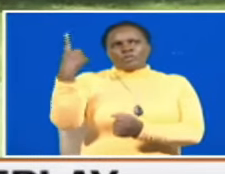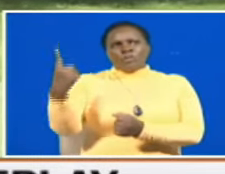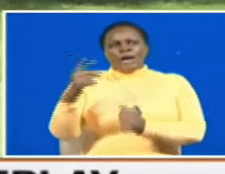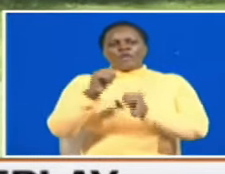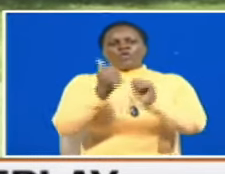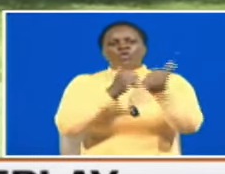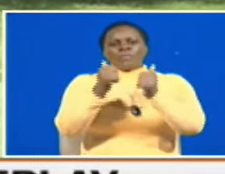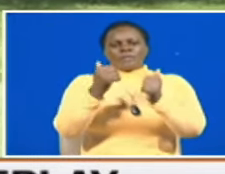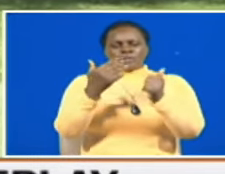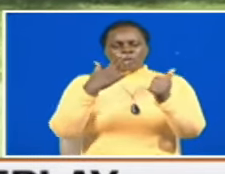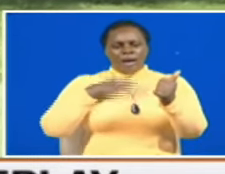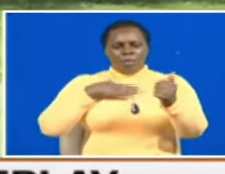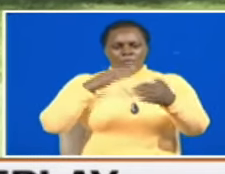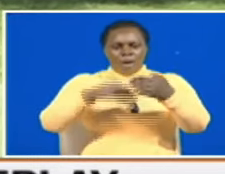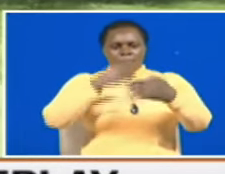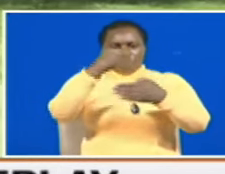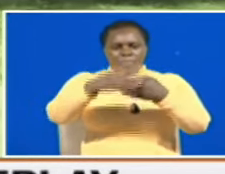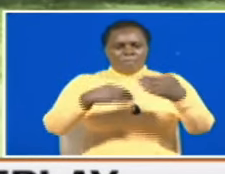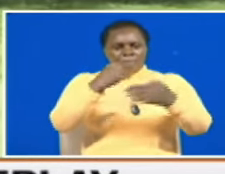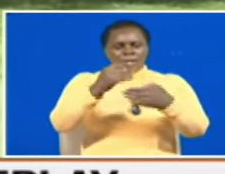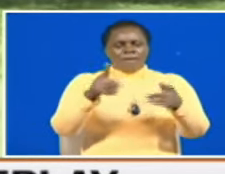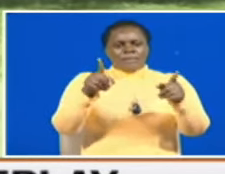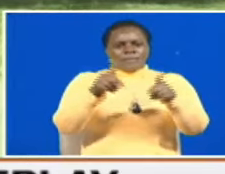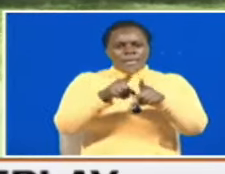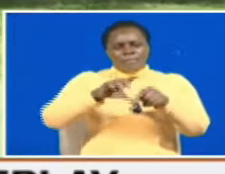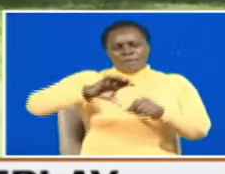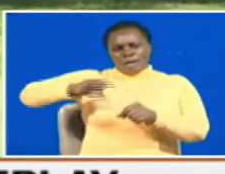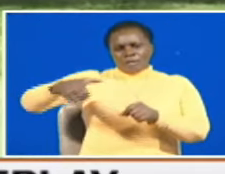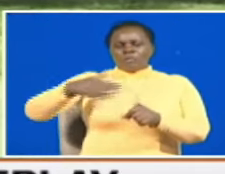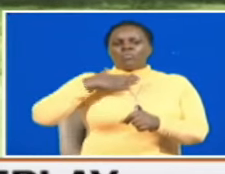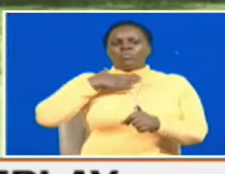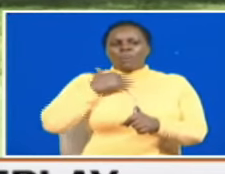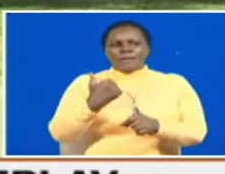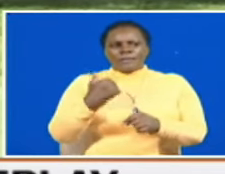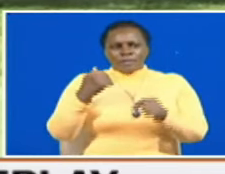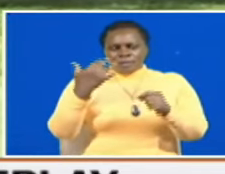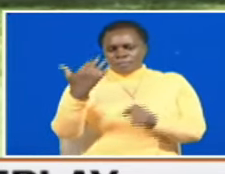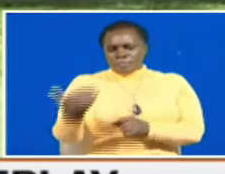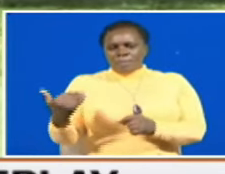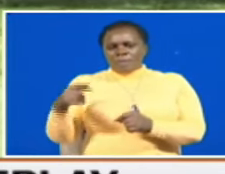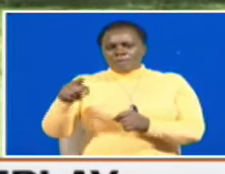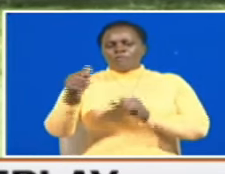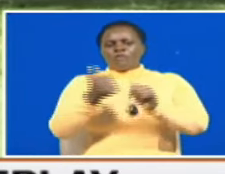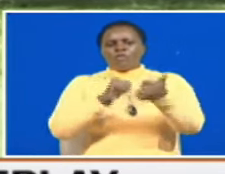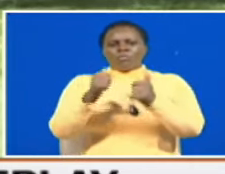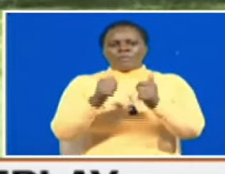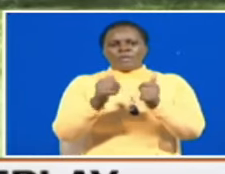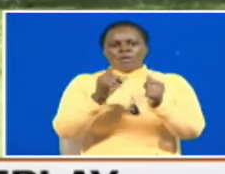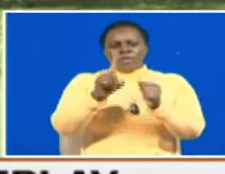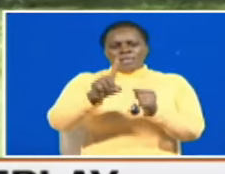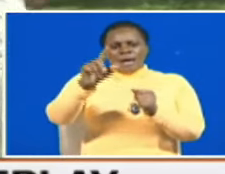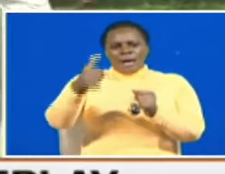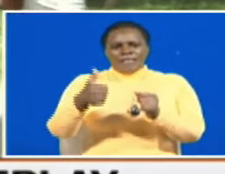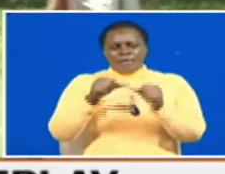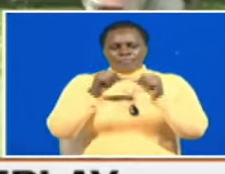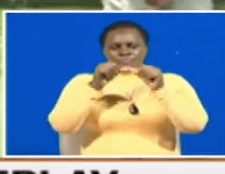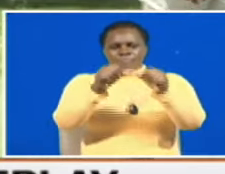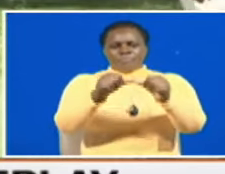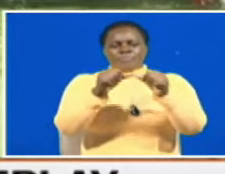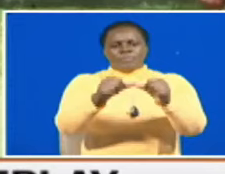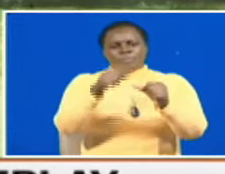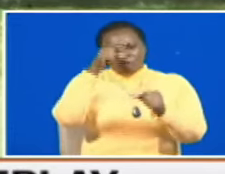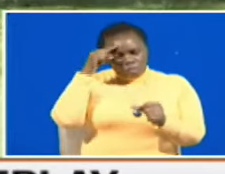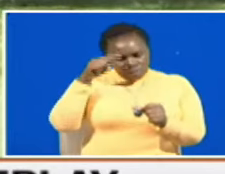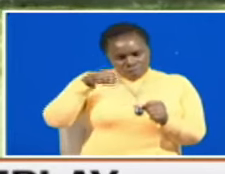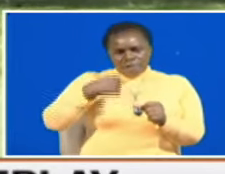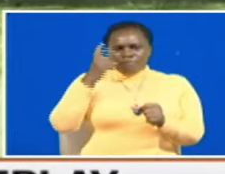tournaments in our calendar all around the country. What we want is these juniors to be able to compete with each other on a consistent basis, because